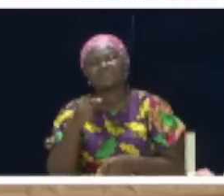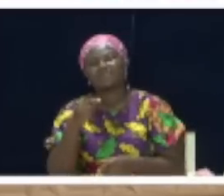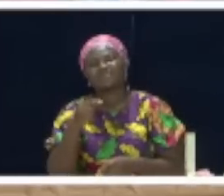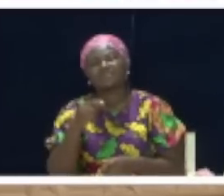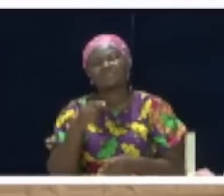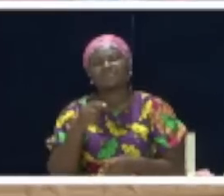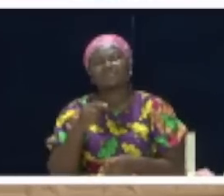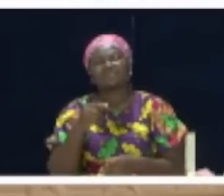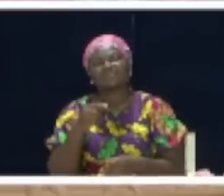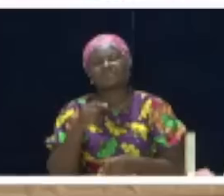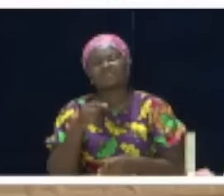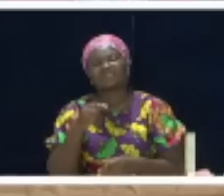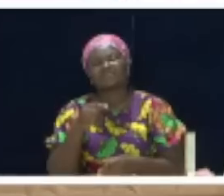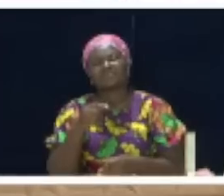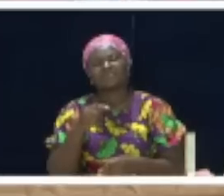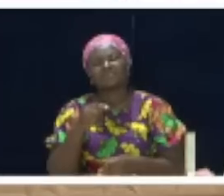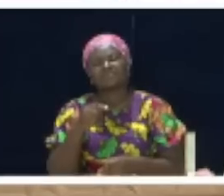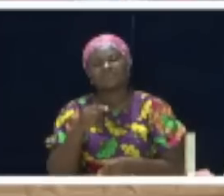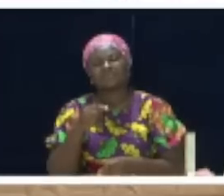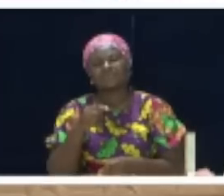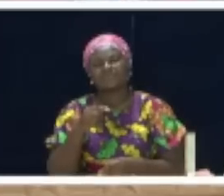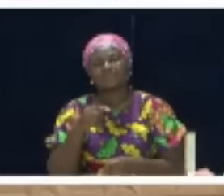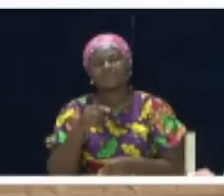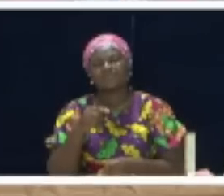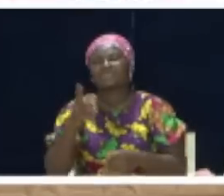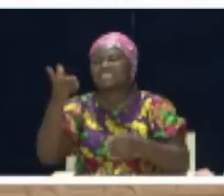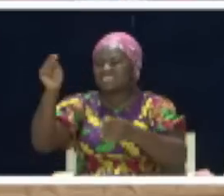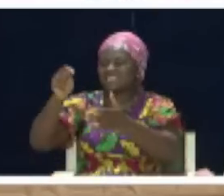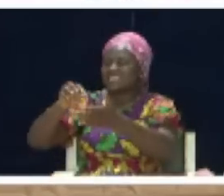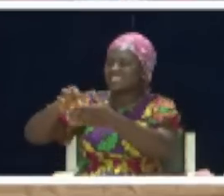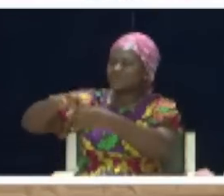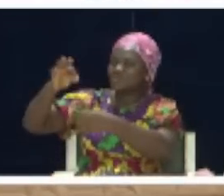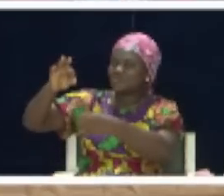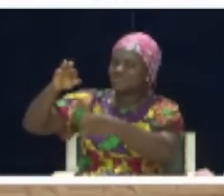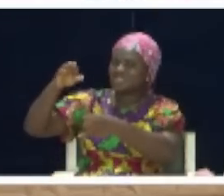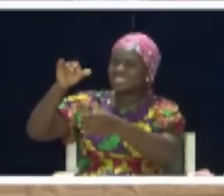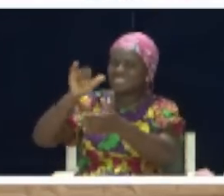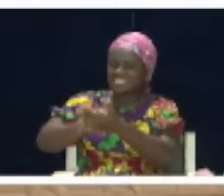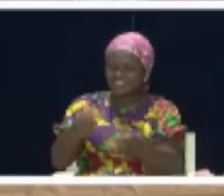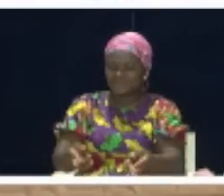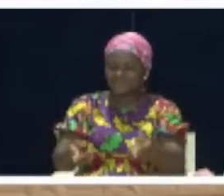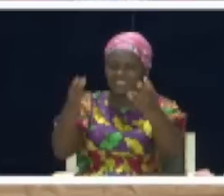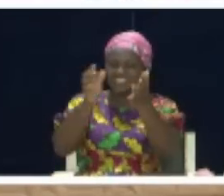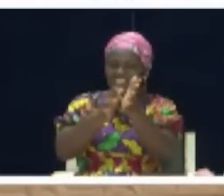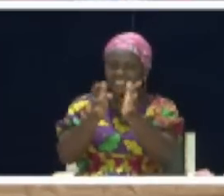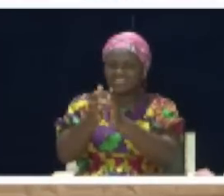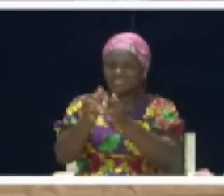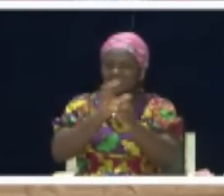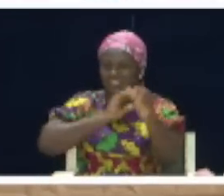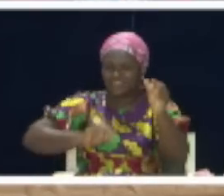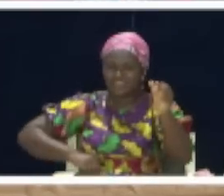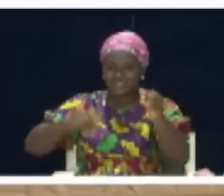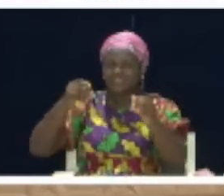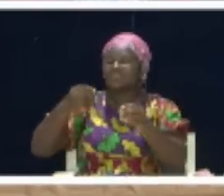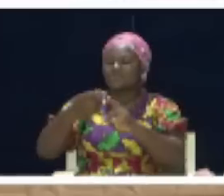if the Spirit that raised Jesus Christ from the dead dwells in